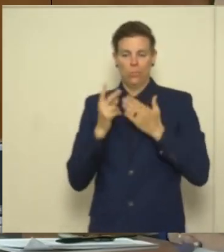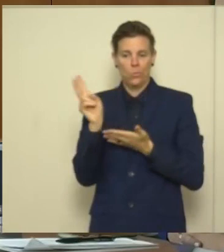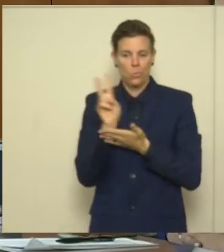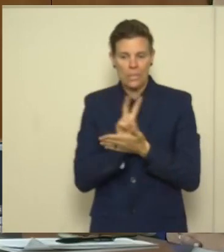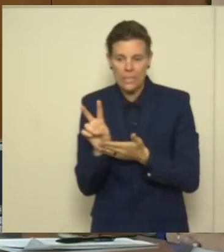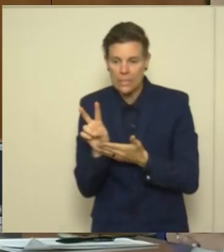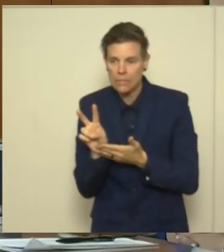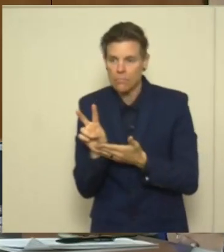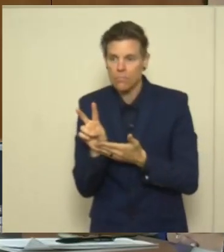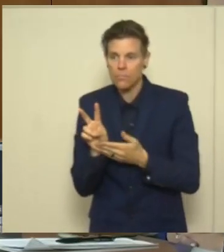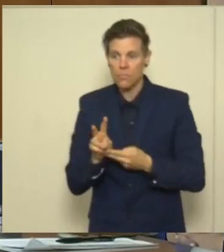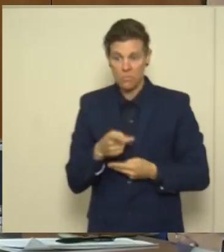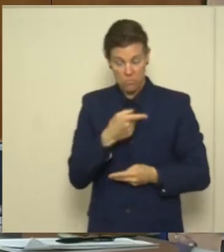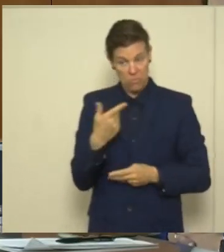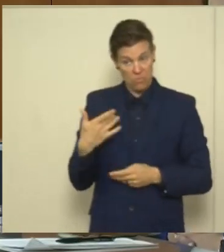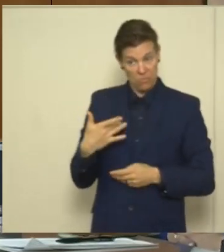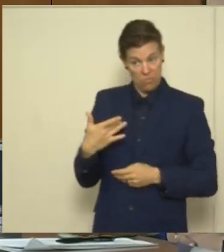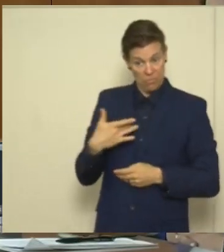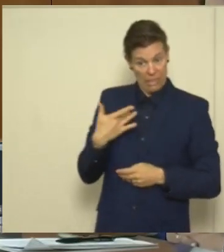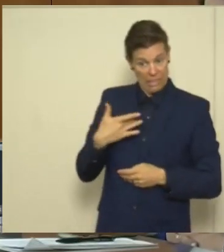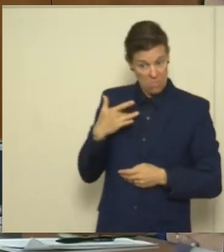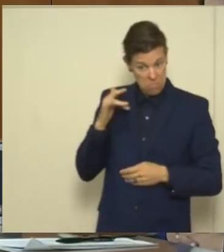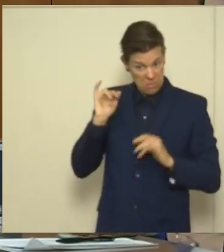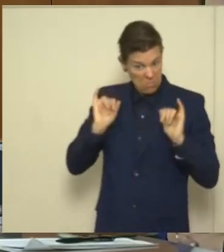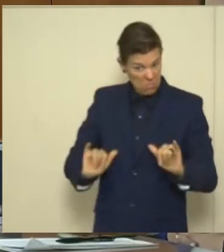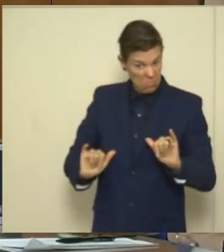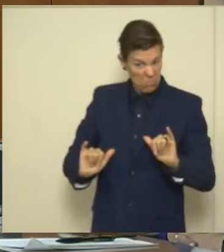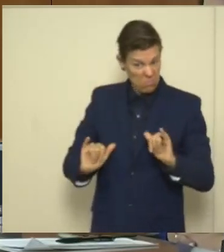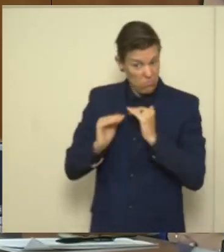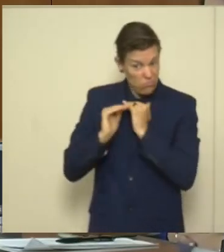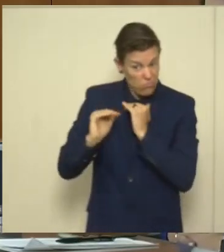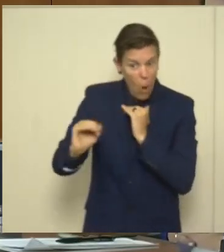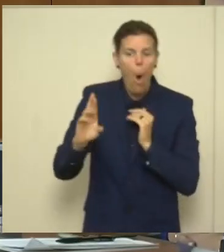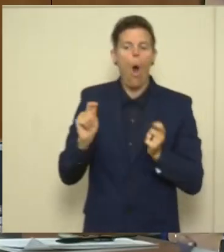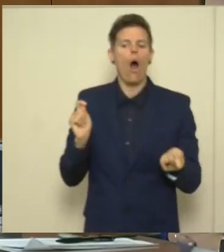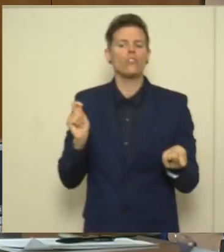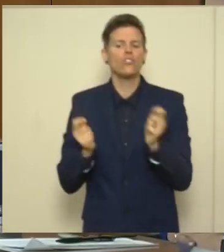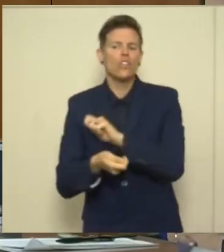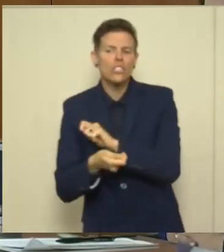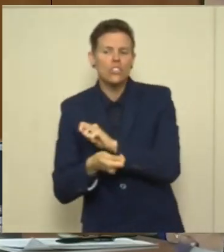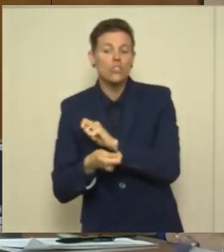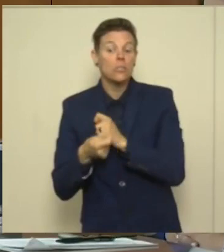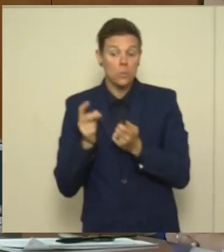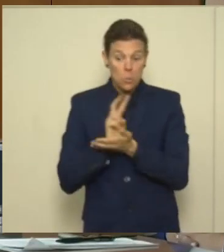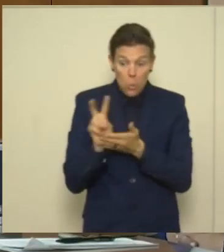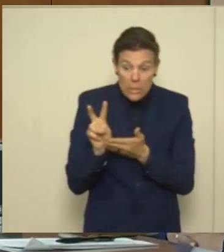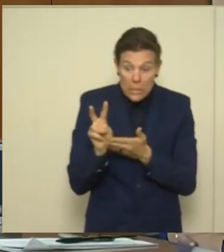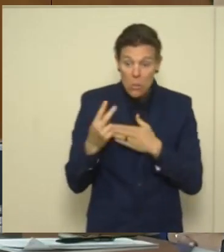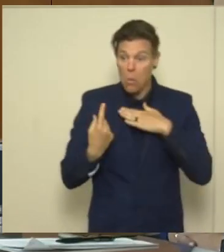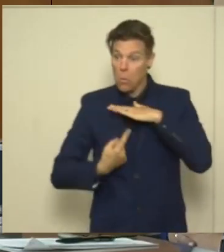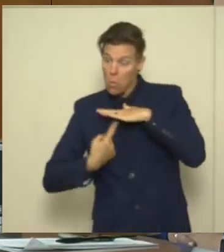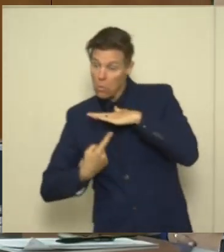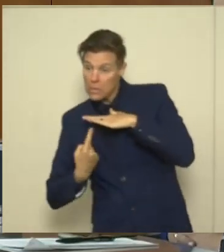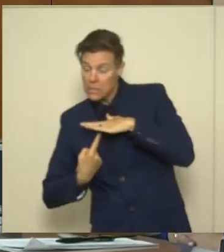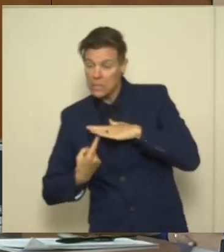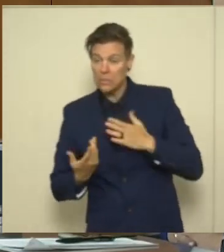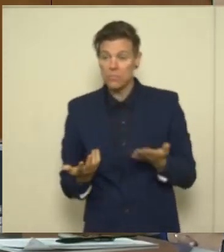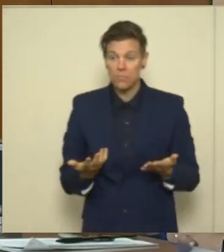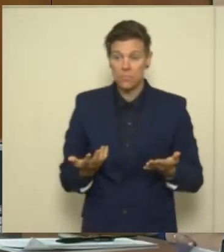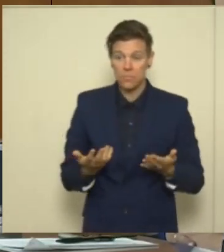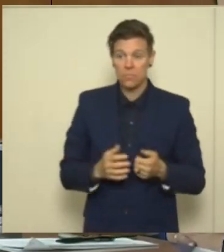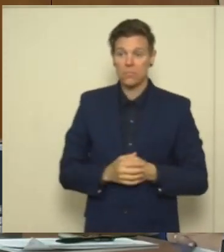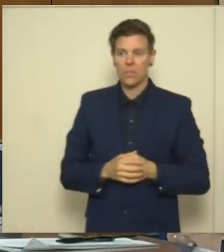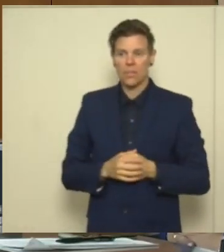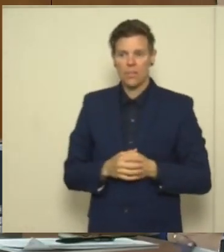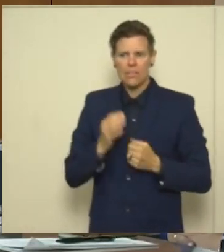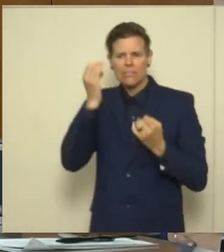horizon to that travel quarantine order and kind of given the impacts it's had on the hospitality and kind of tourism